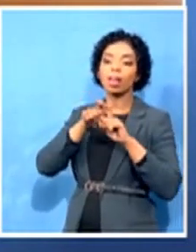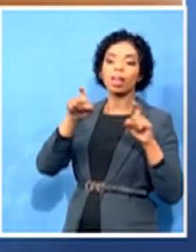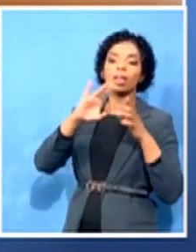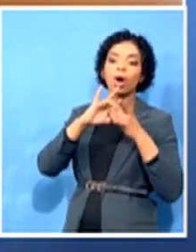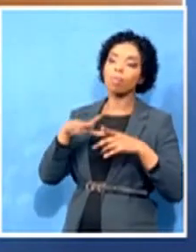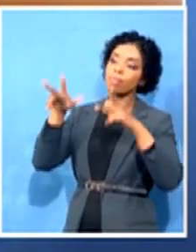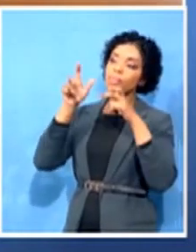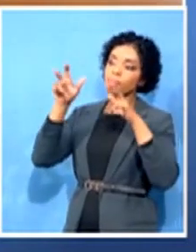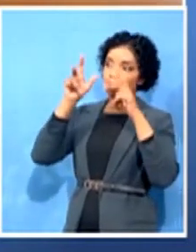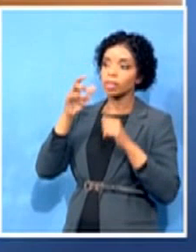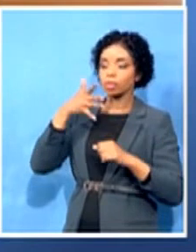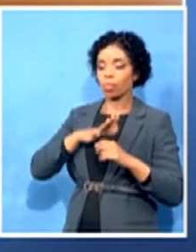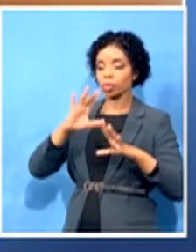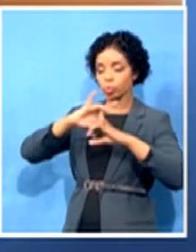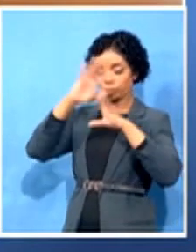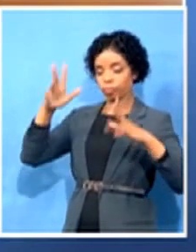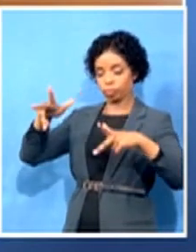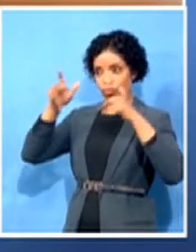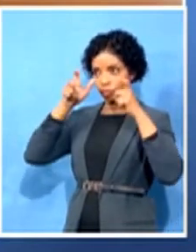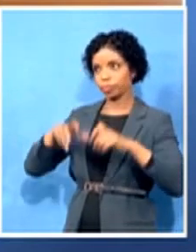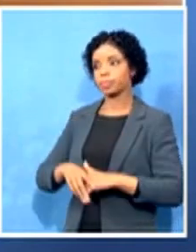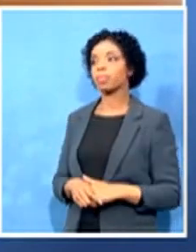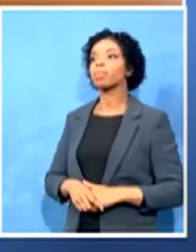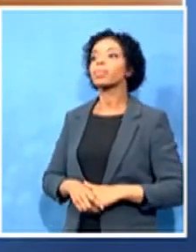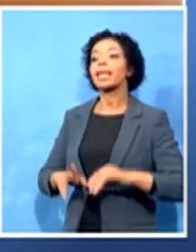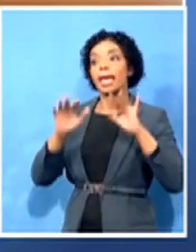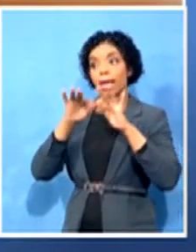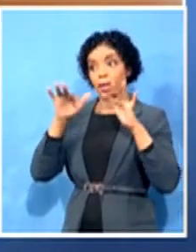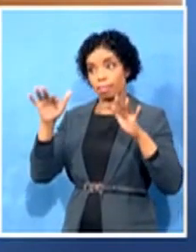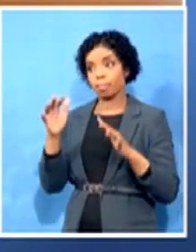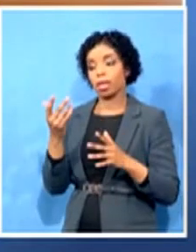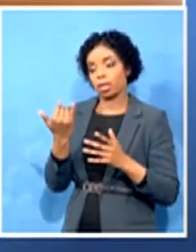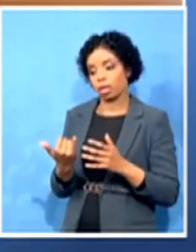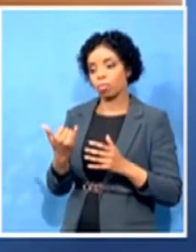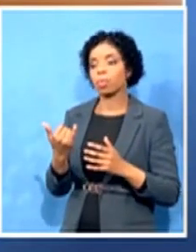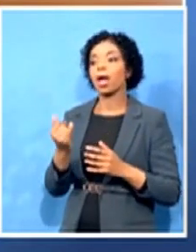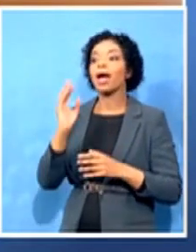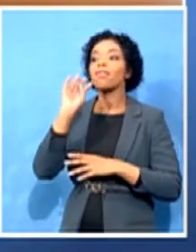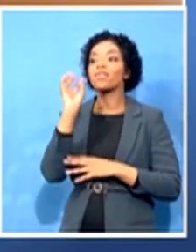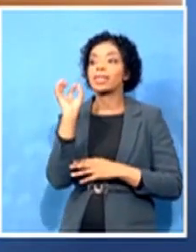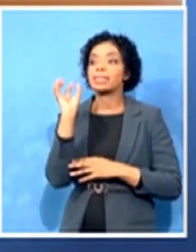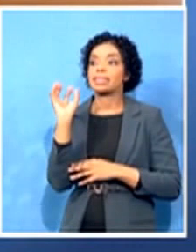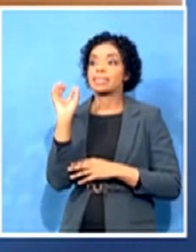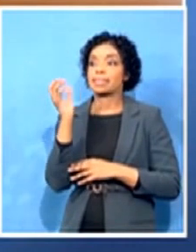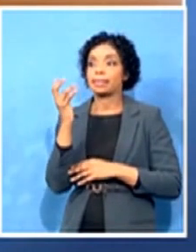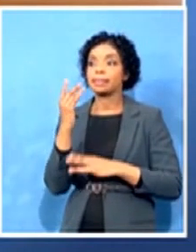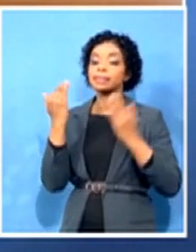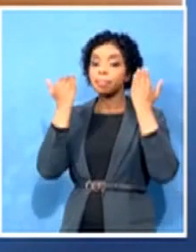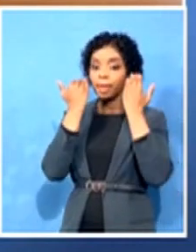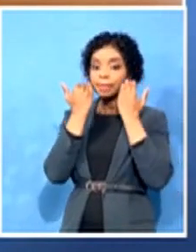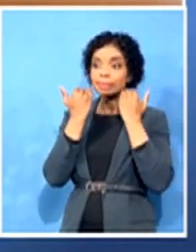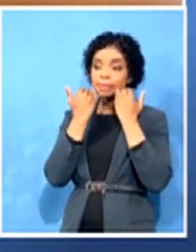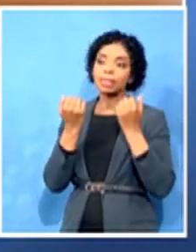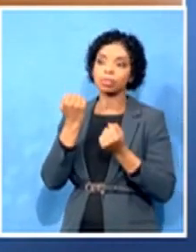that are appearing in the Bloemfontein Magistrates Court, if we know as the media the names of the people, which we